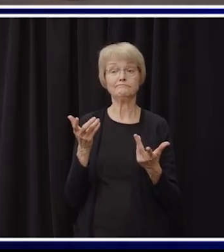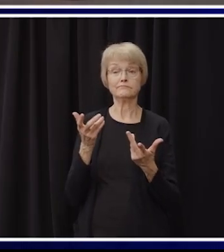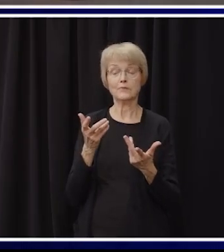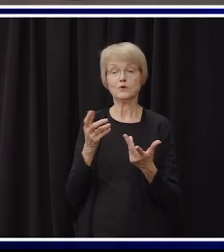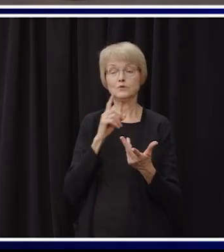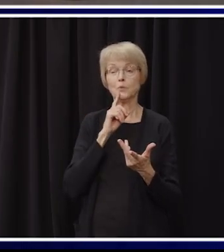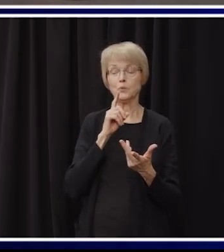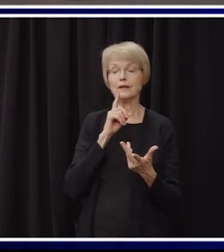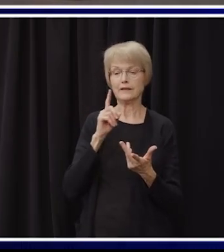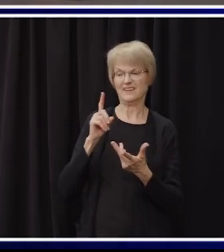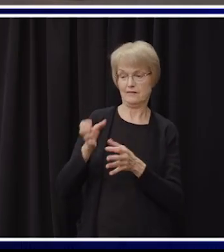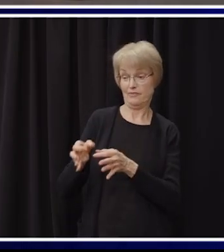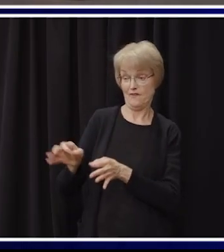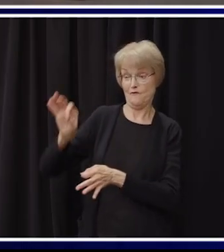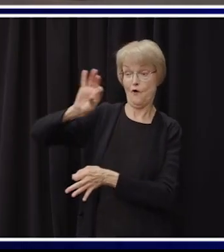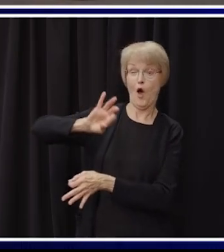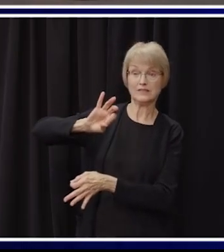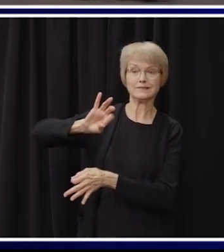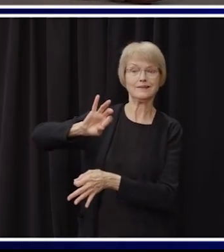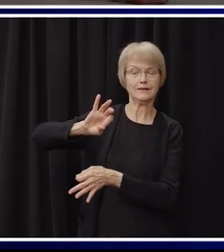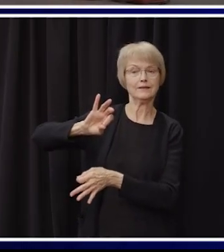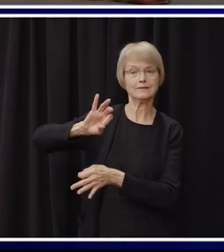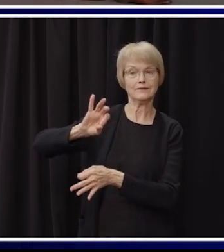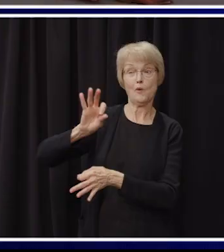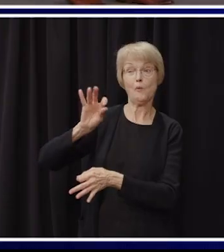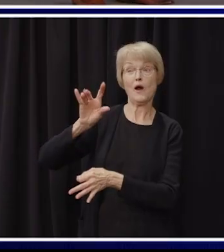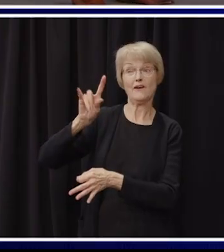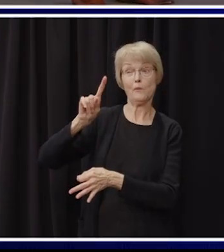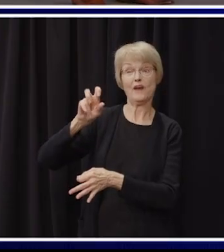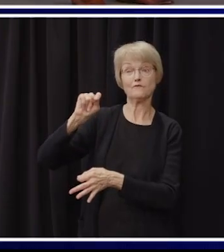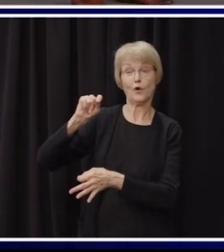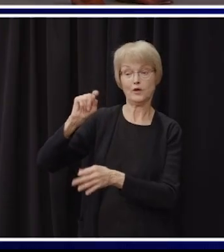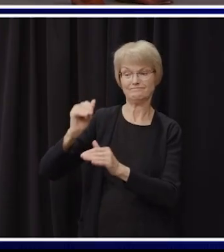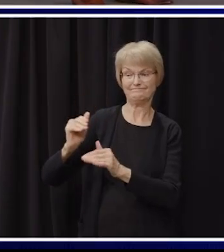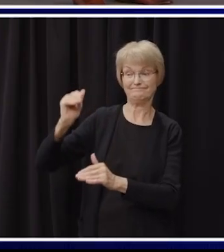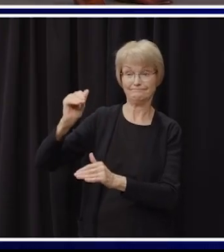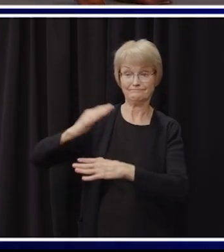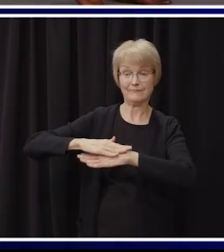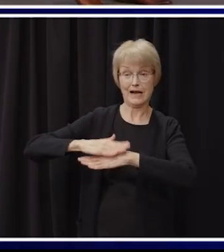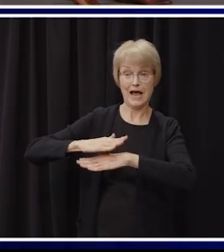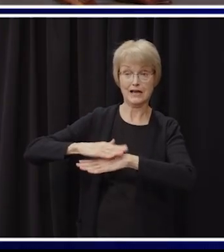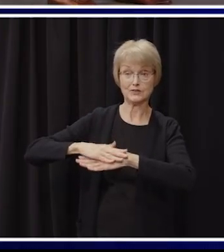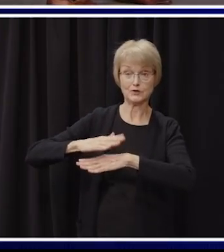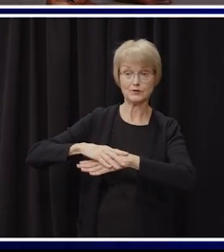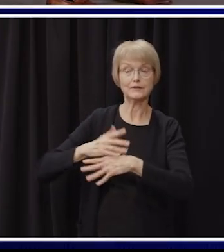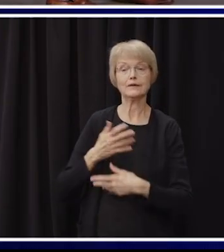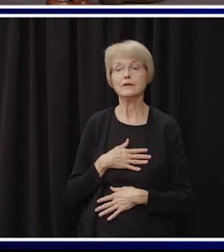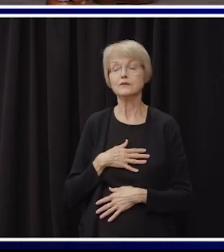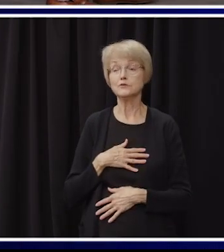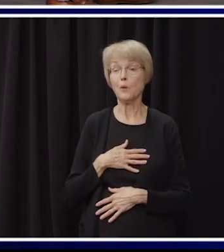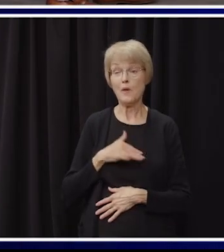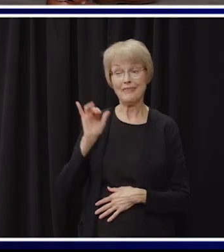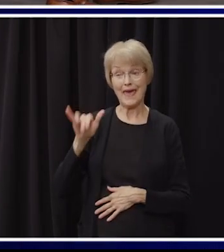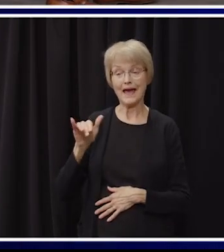the countertop, and it is motion activated, so you just reach your hand and the water turns on.